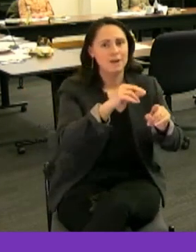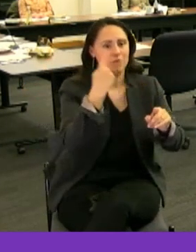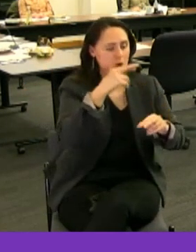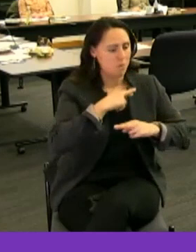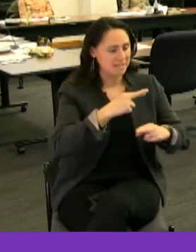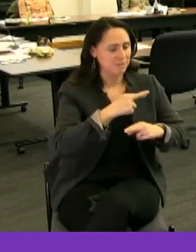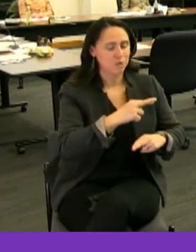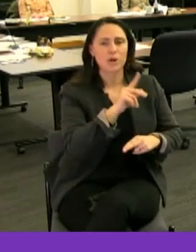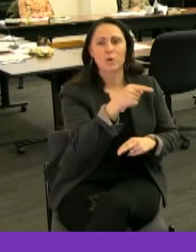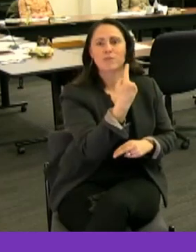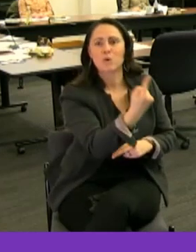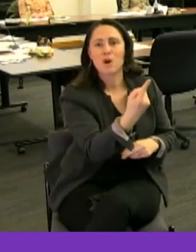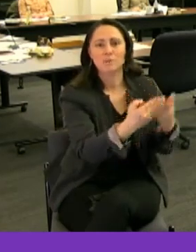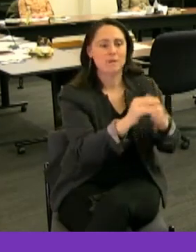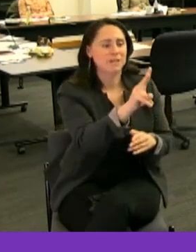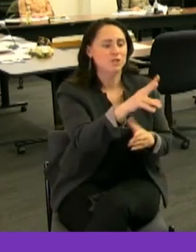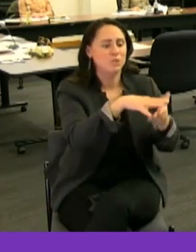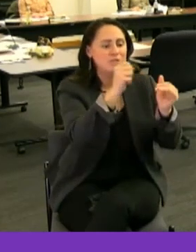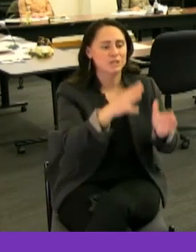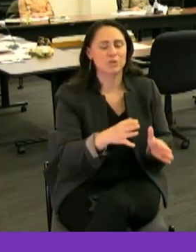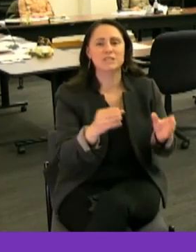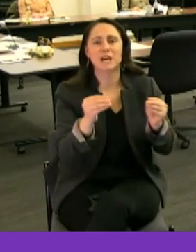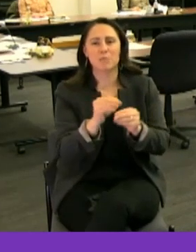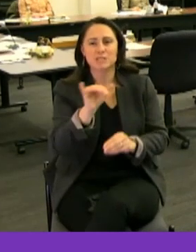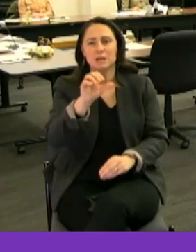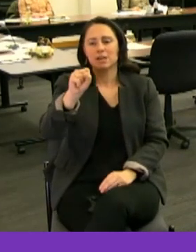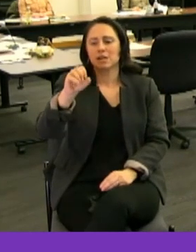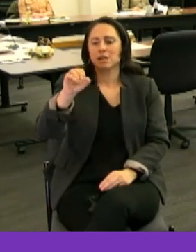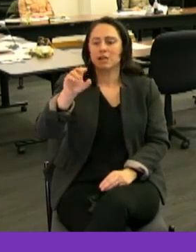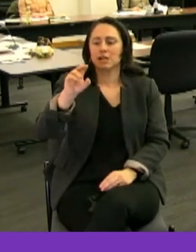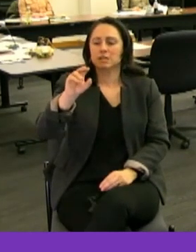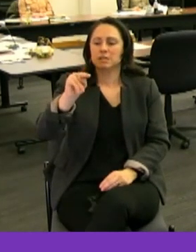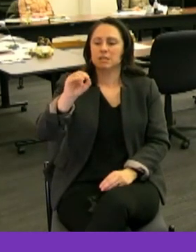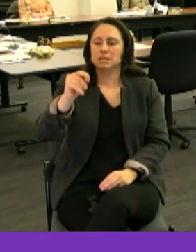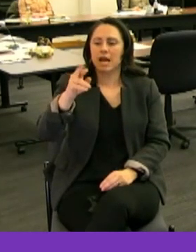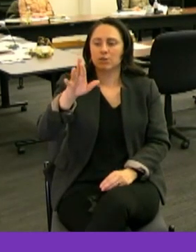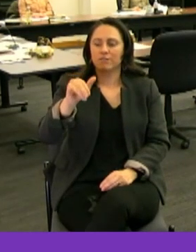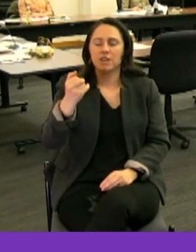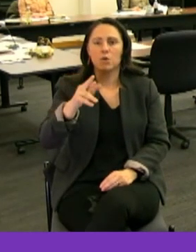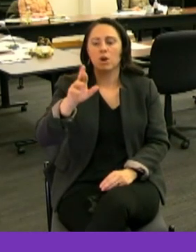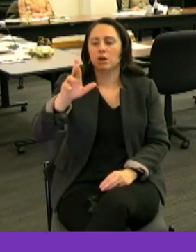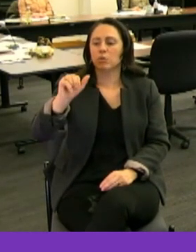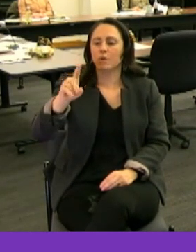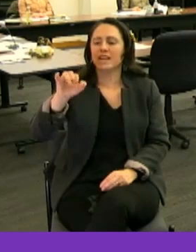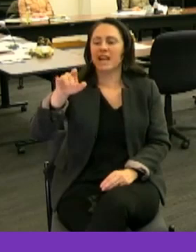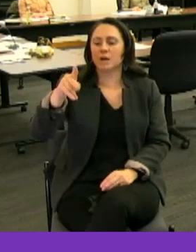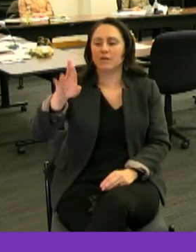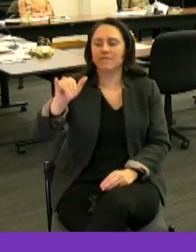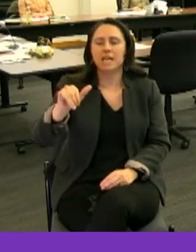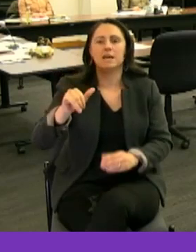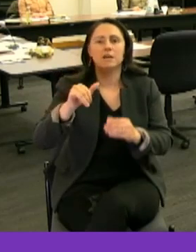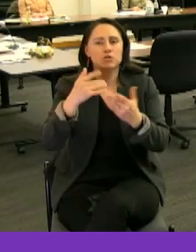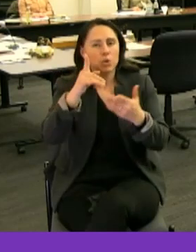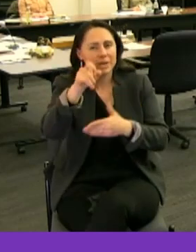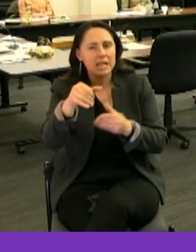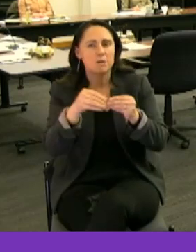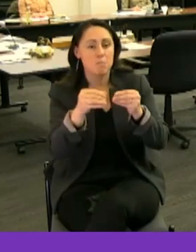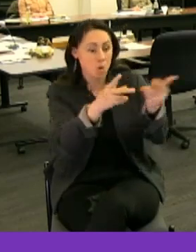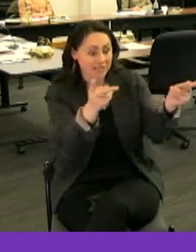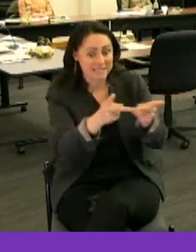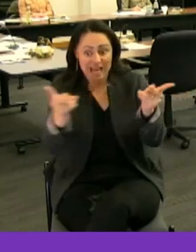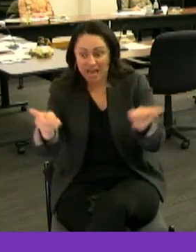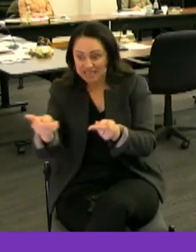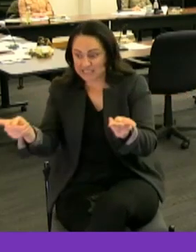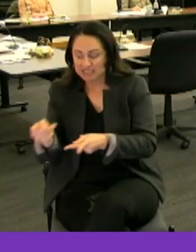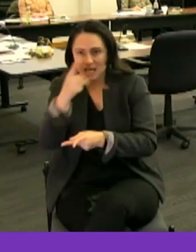students. It's more similar to our sonography program or radiography. So we need more sites because they